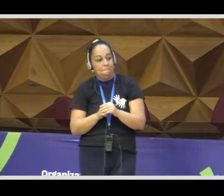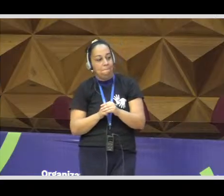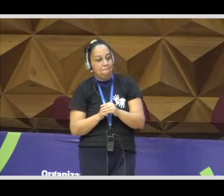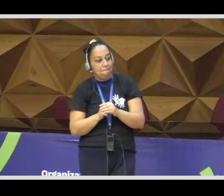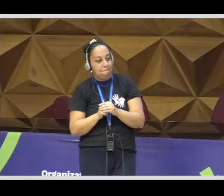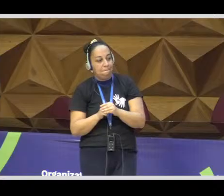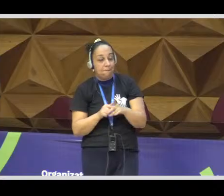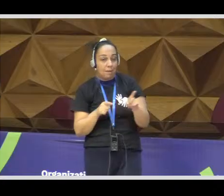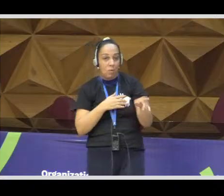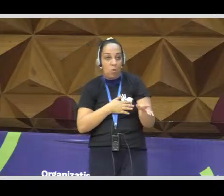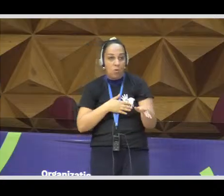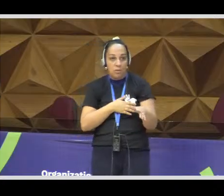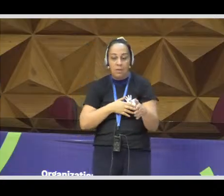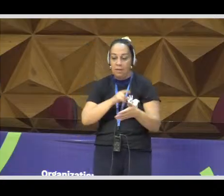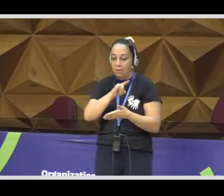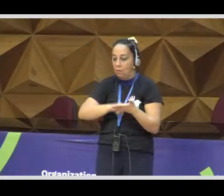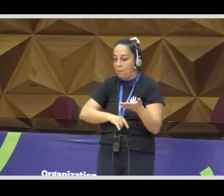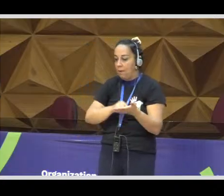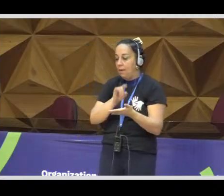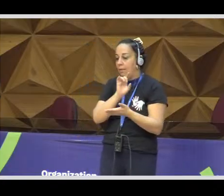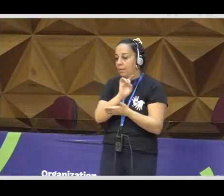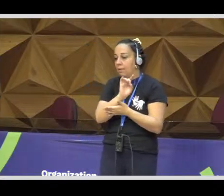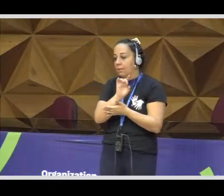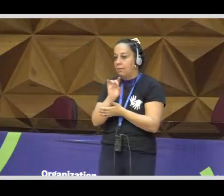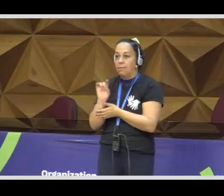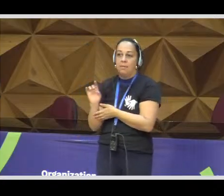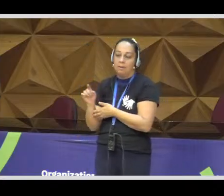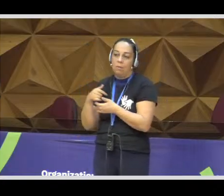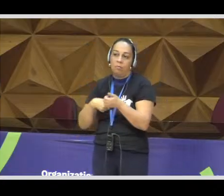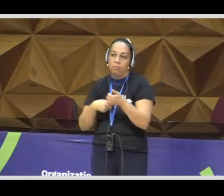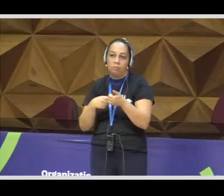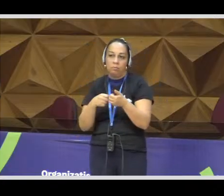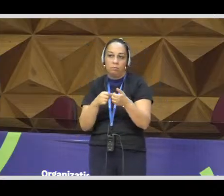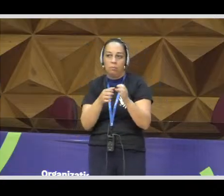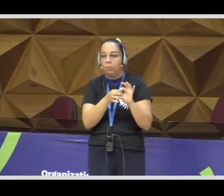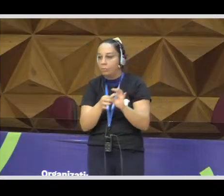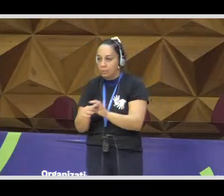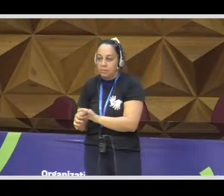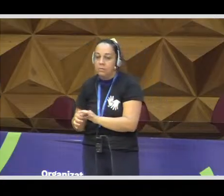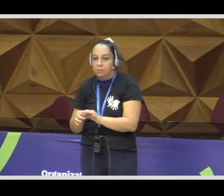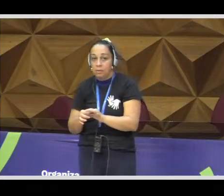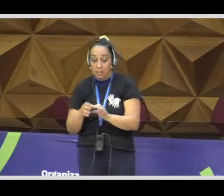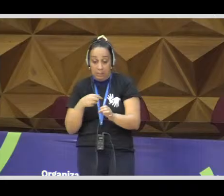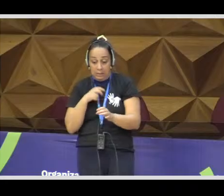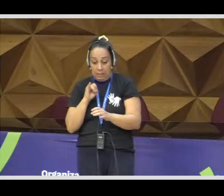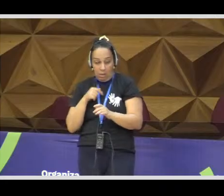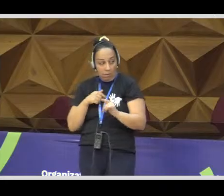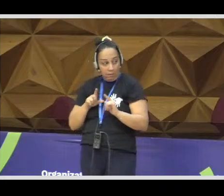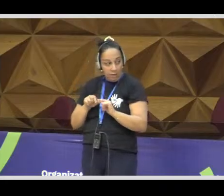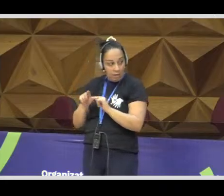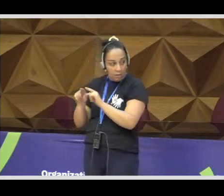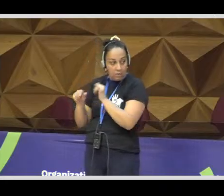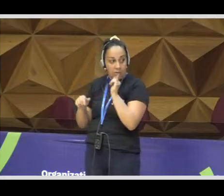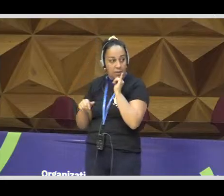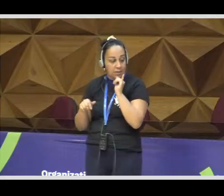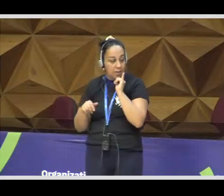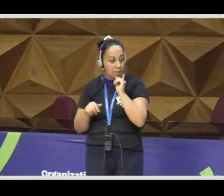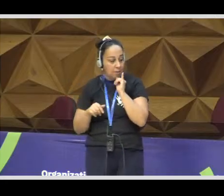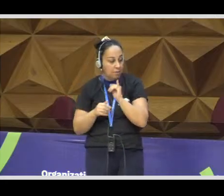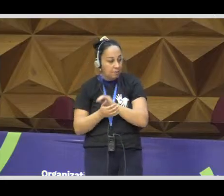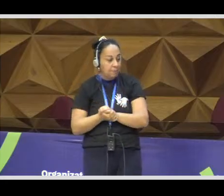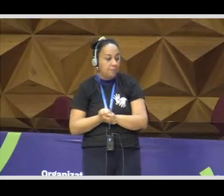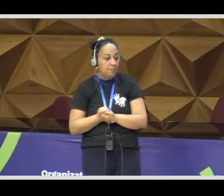see a lot of context on what I'm working on. So why can't we do that when we're traveling? So here's an example of a VR